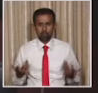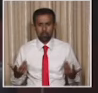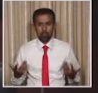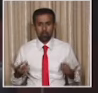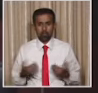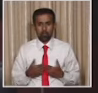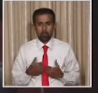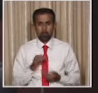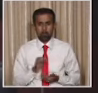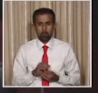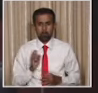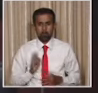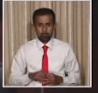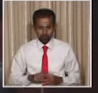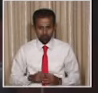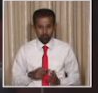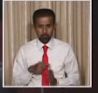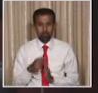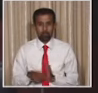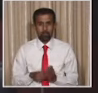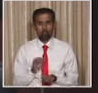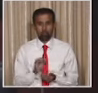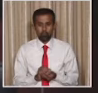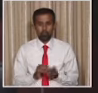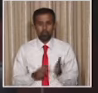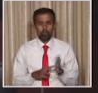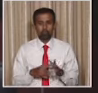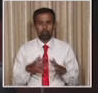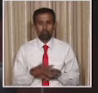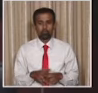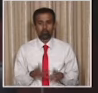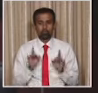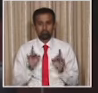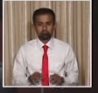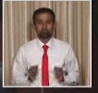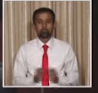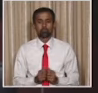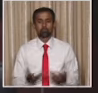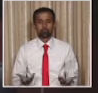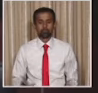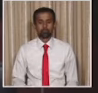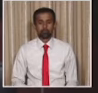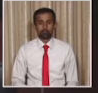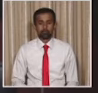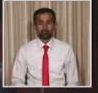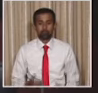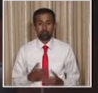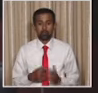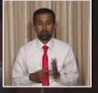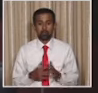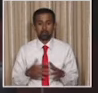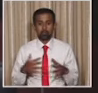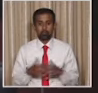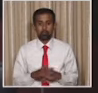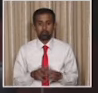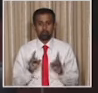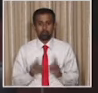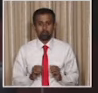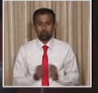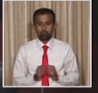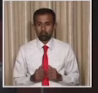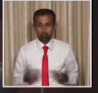law rather than the law. Nothing will change unless there is compliance with the law. If acts